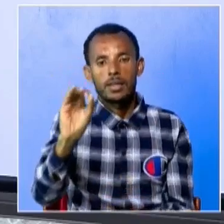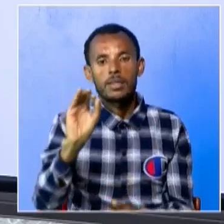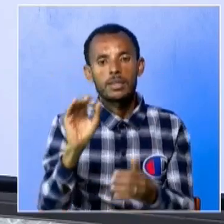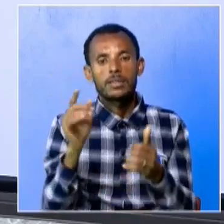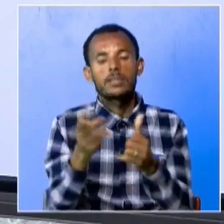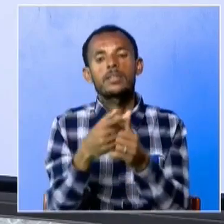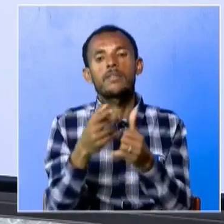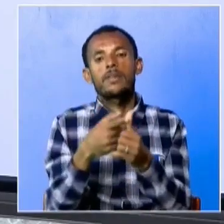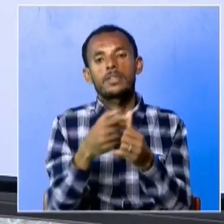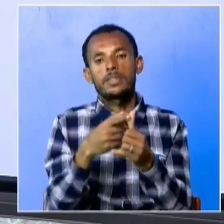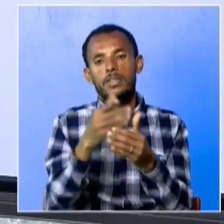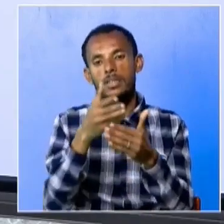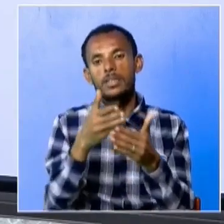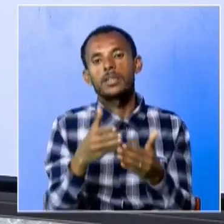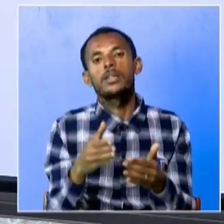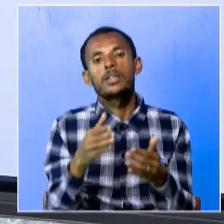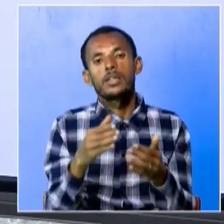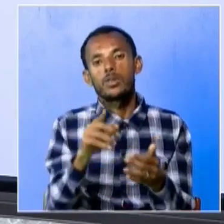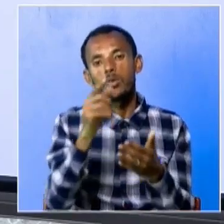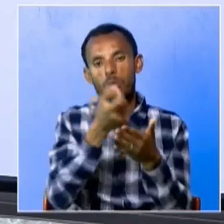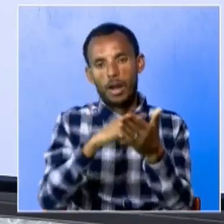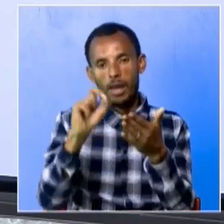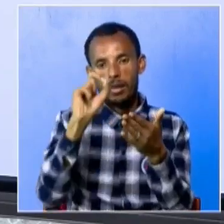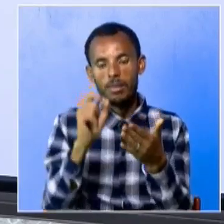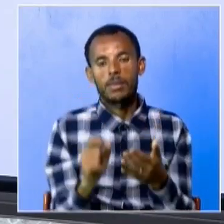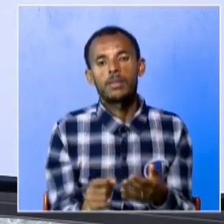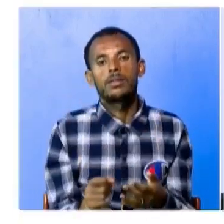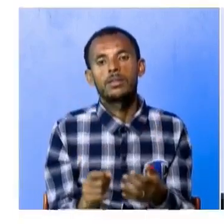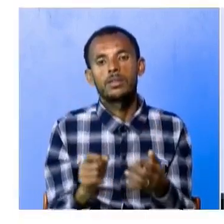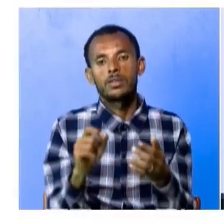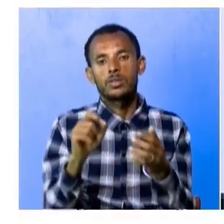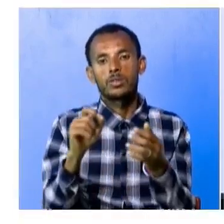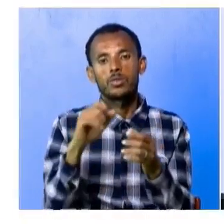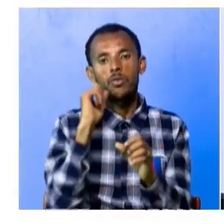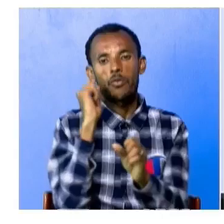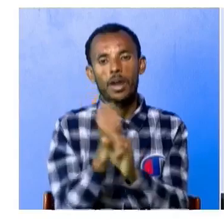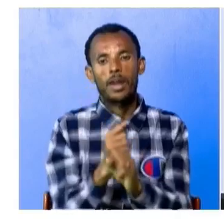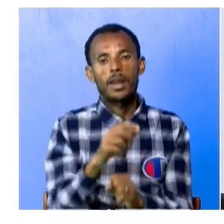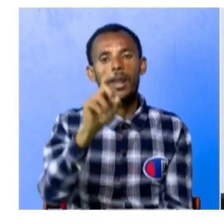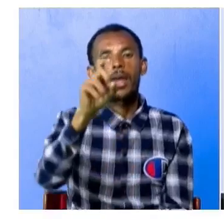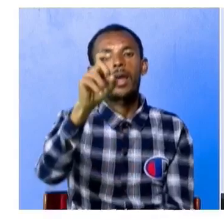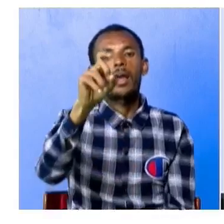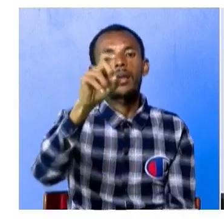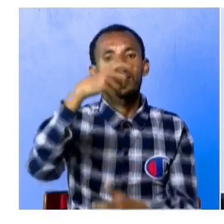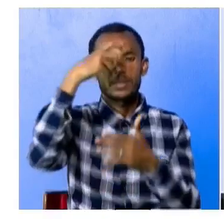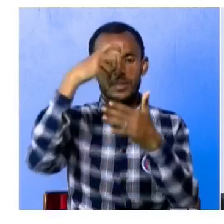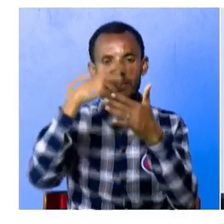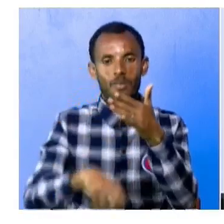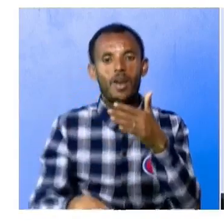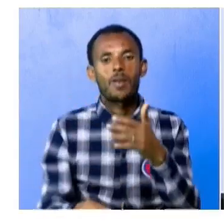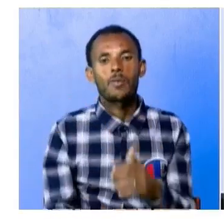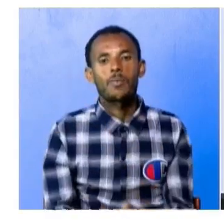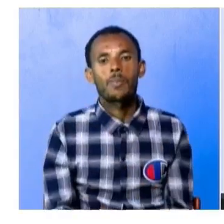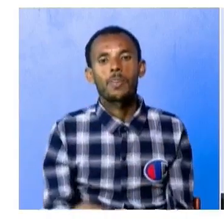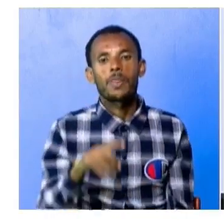step that you need to write. So to find the x value,